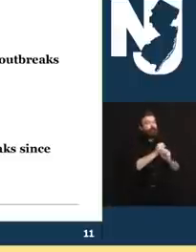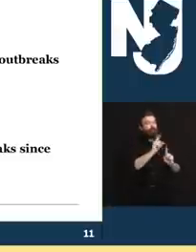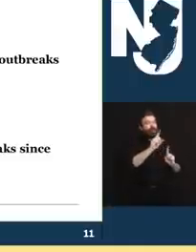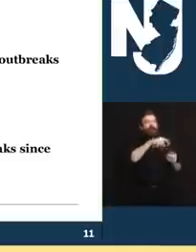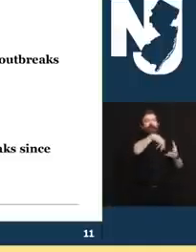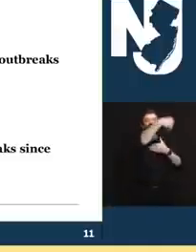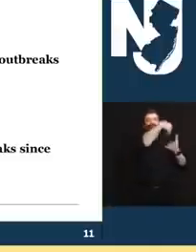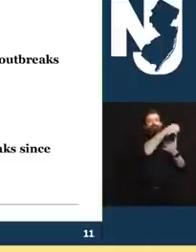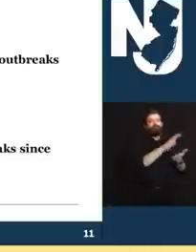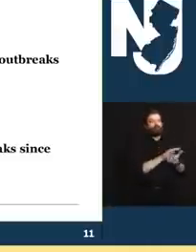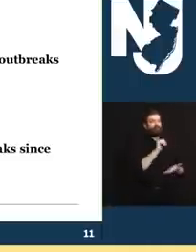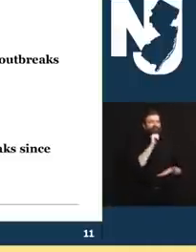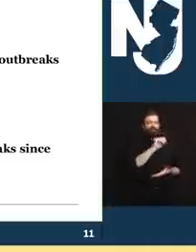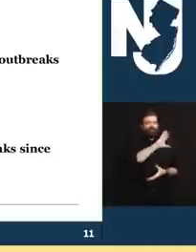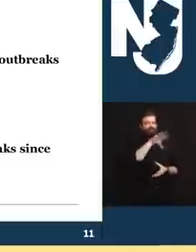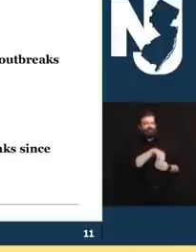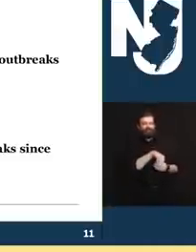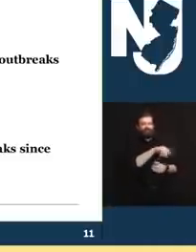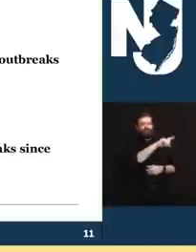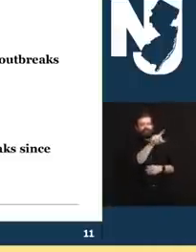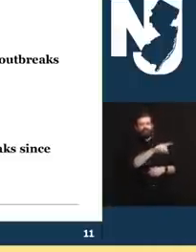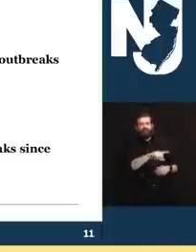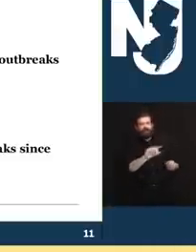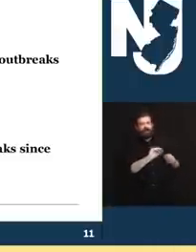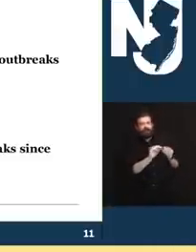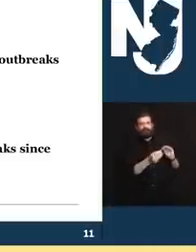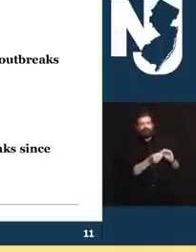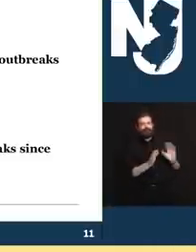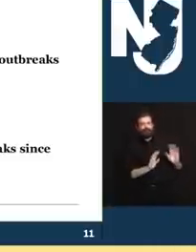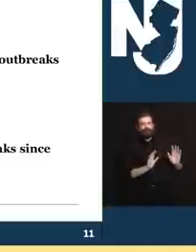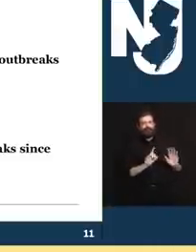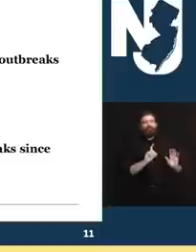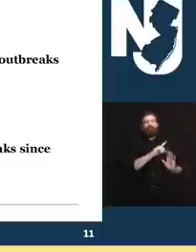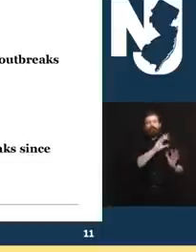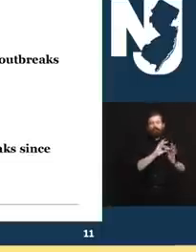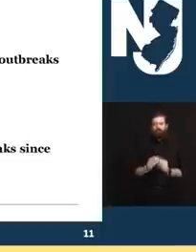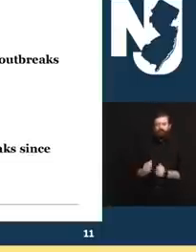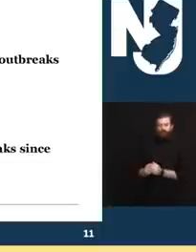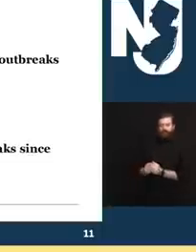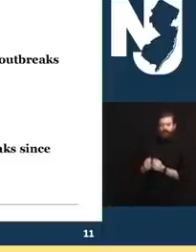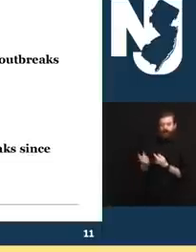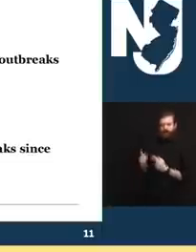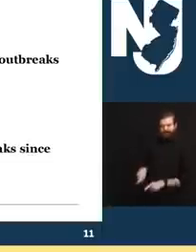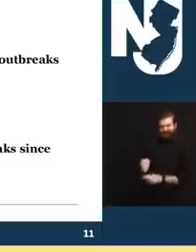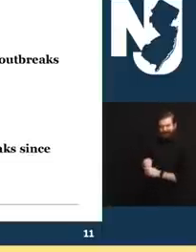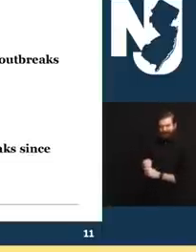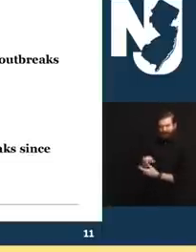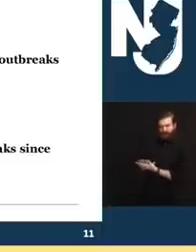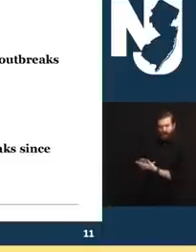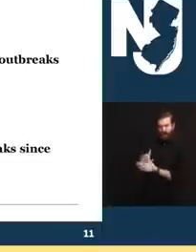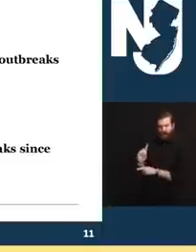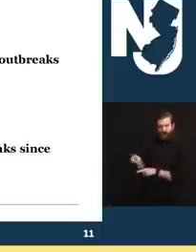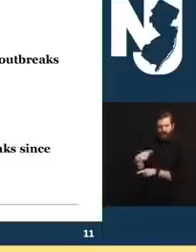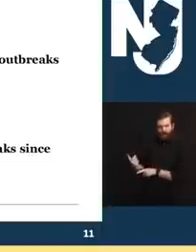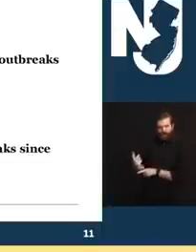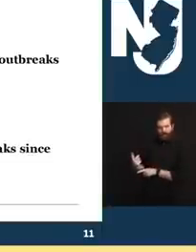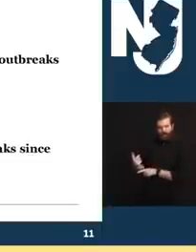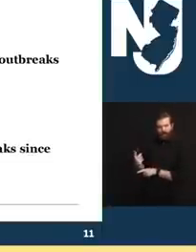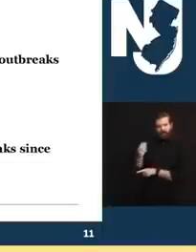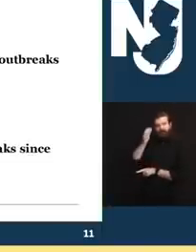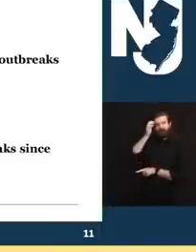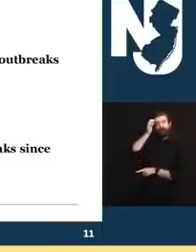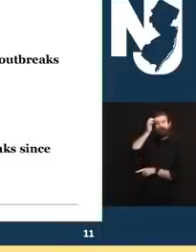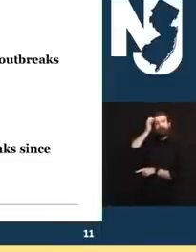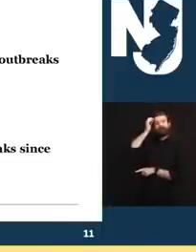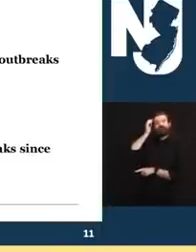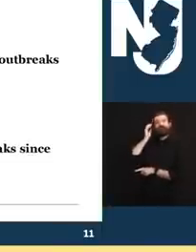through the schoolhouse doors, and when compared to the broader rates of infection, those efforts are proving largely successful. I have to